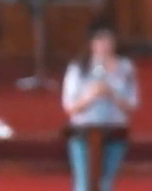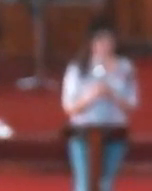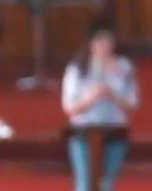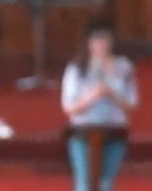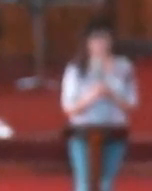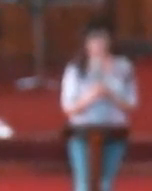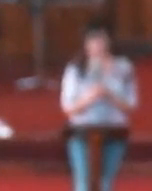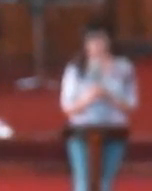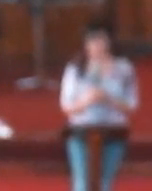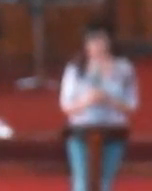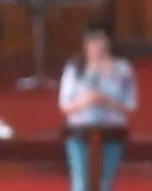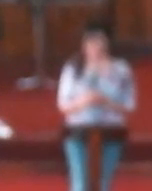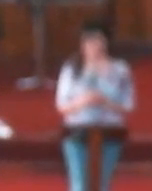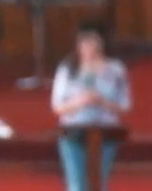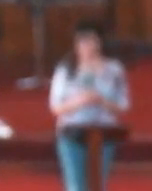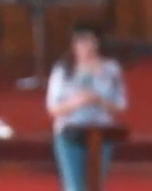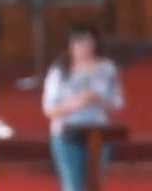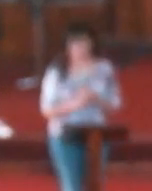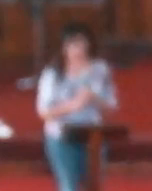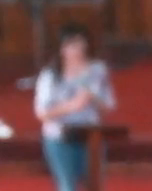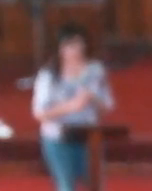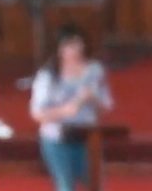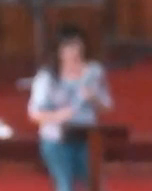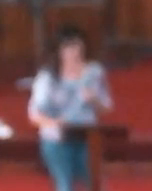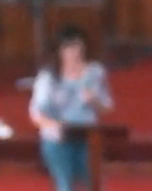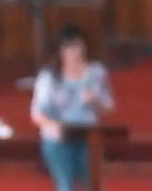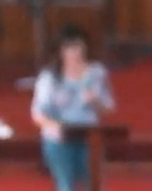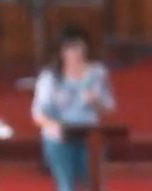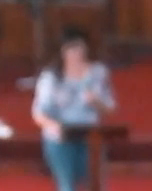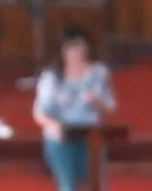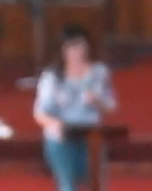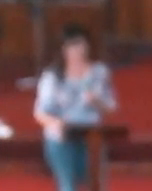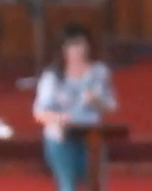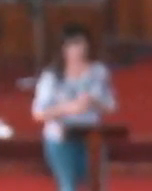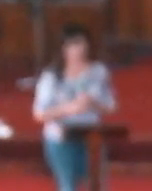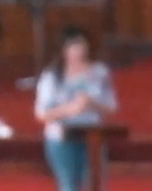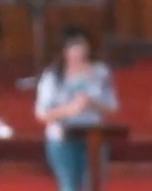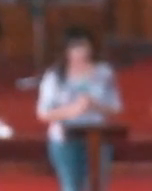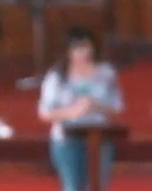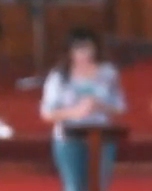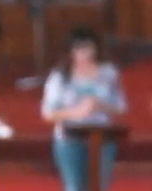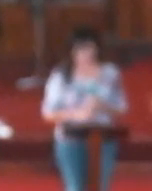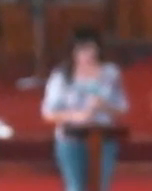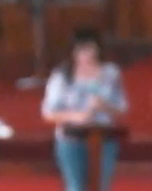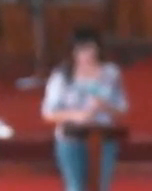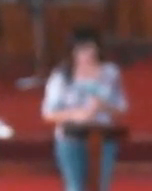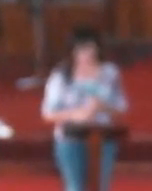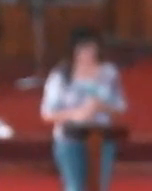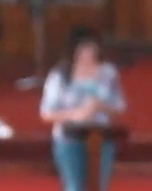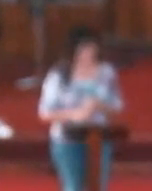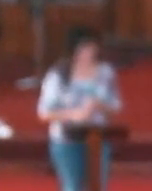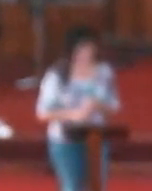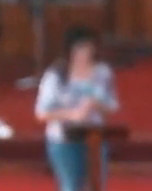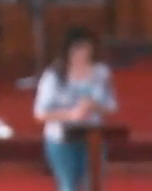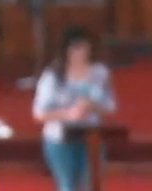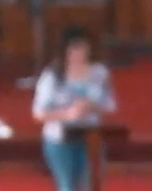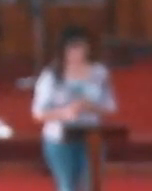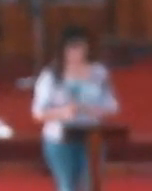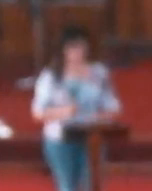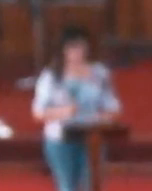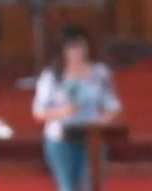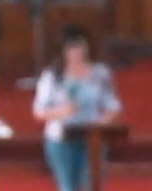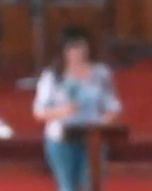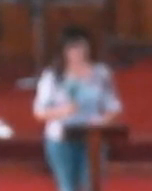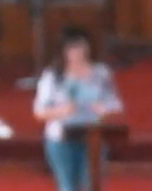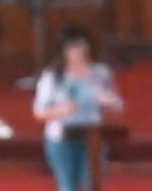your flesh, it's not of the Lord. Ahí está, tú no piensas en las cosas de Dios, sino